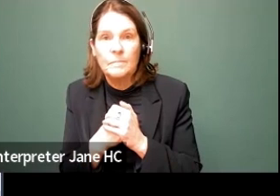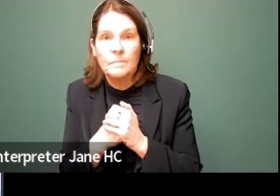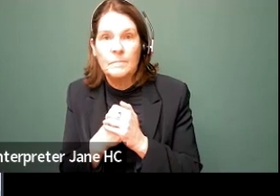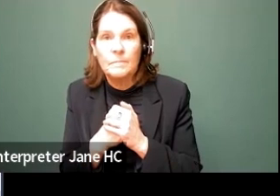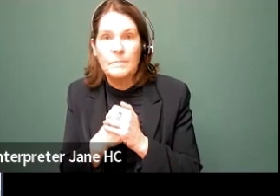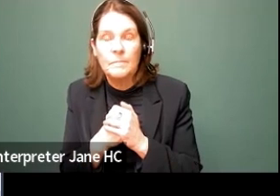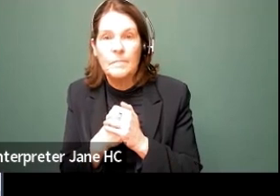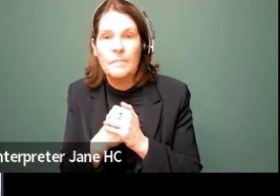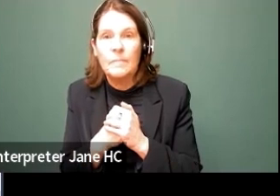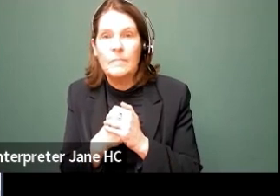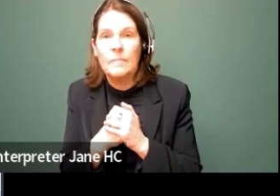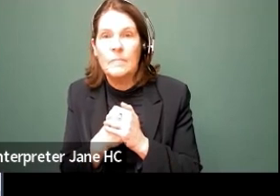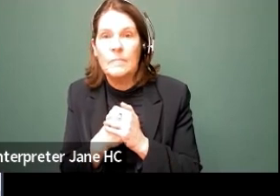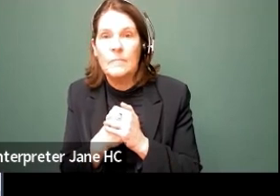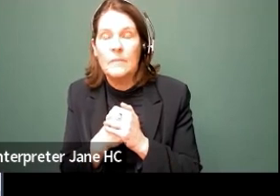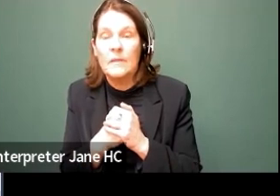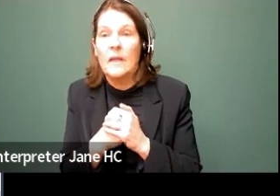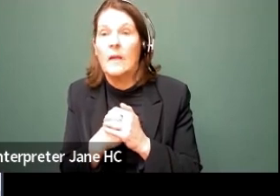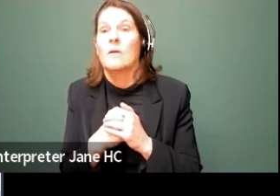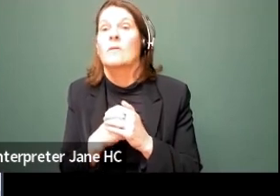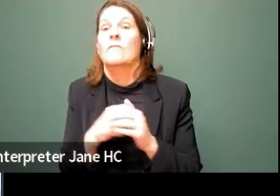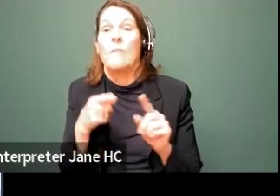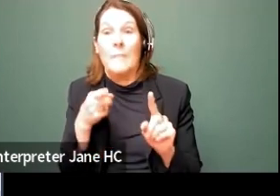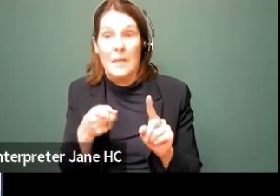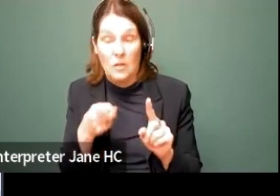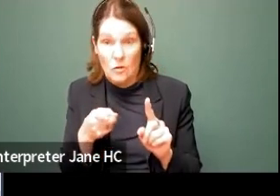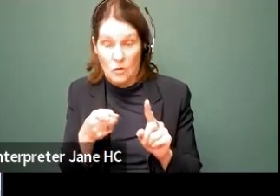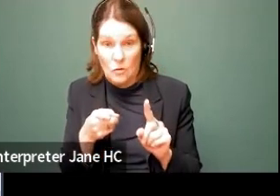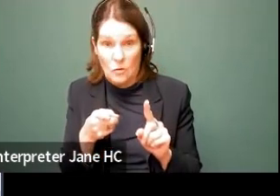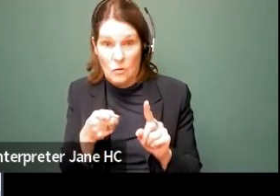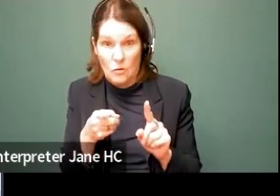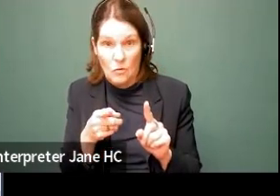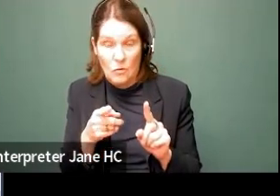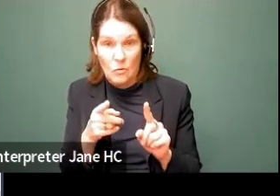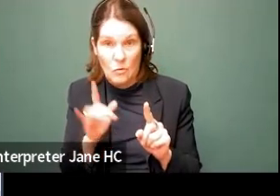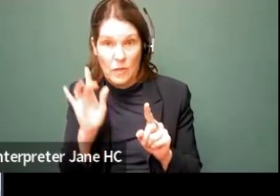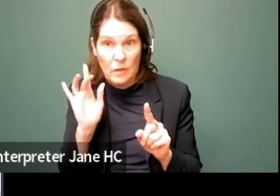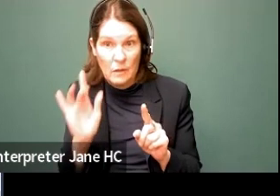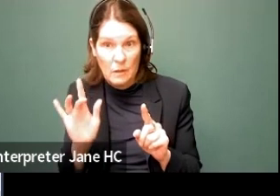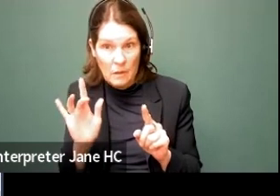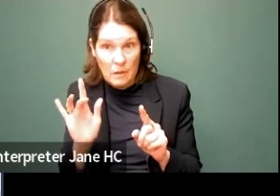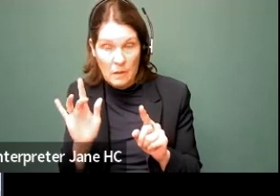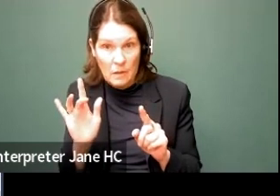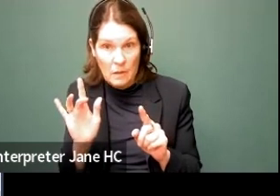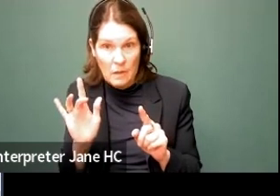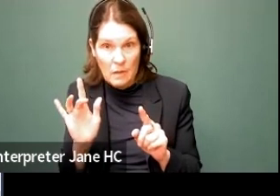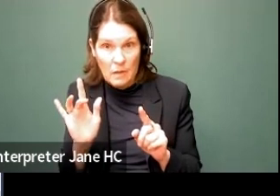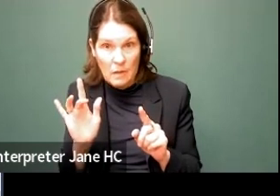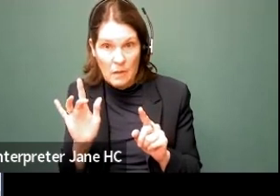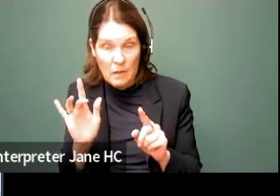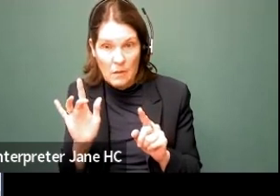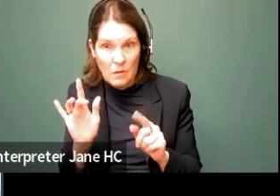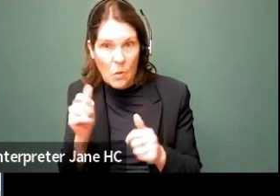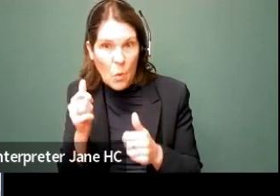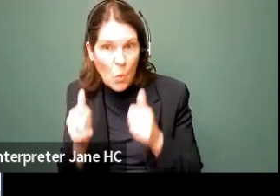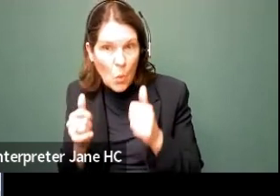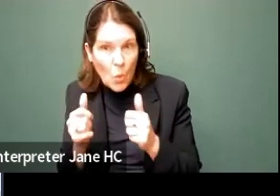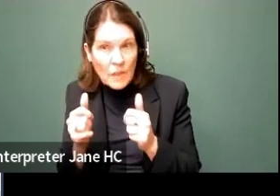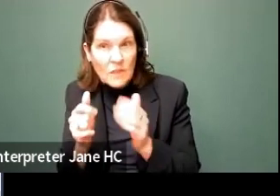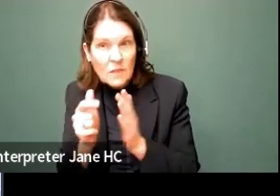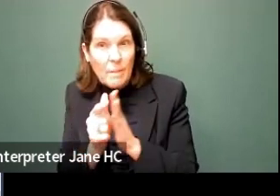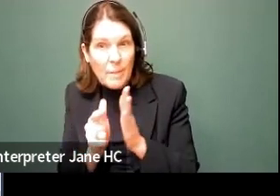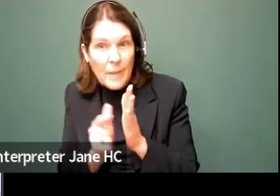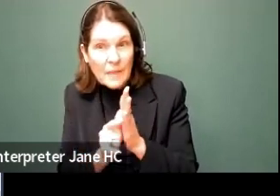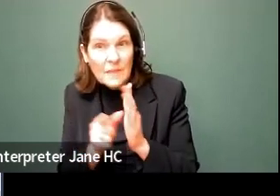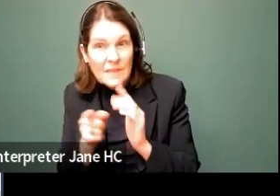Through this page, we can also take a look at which bills have been assigned